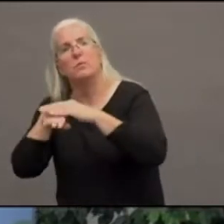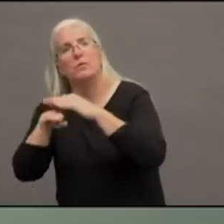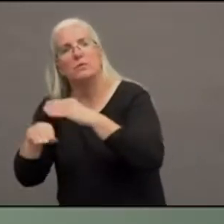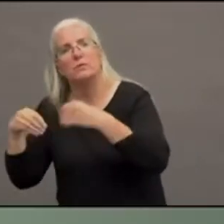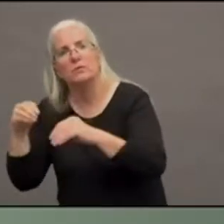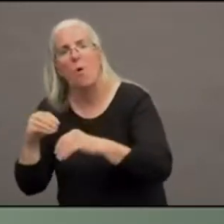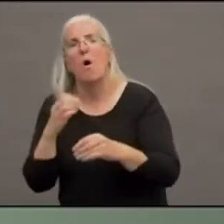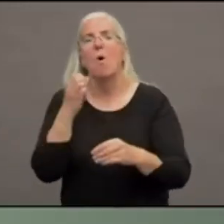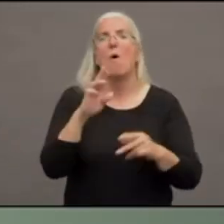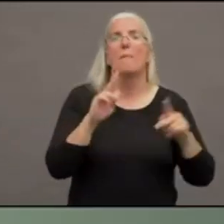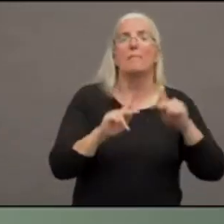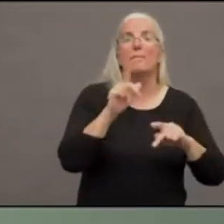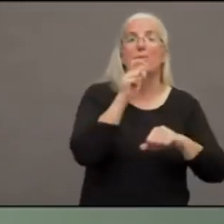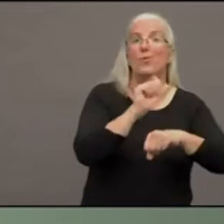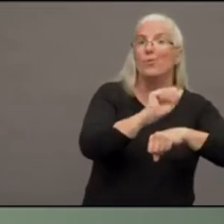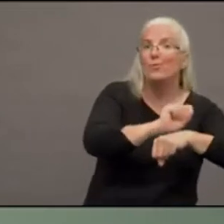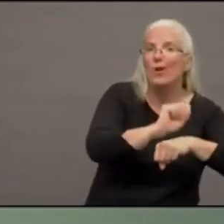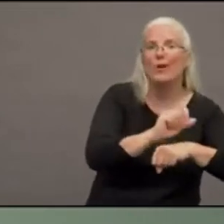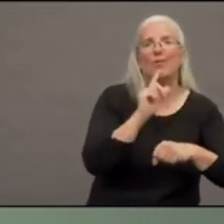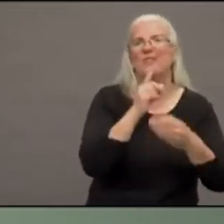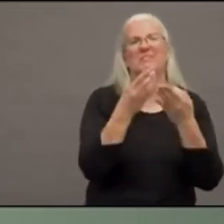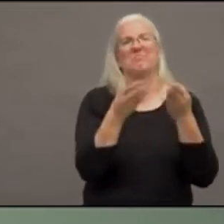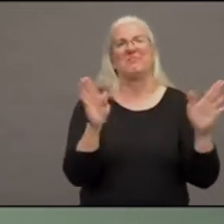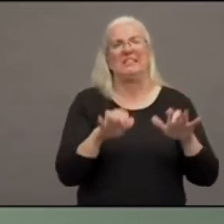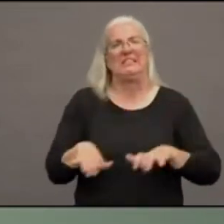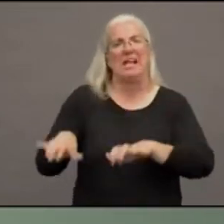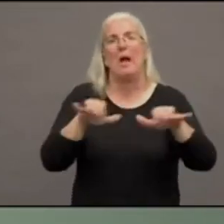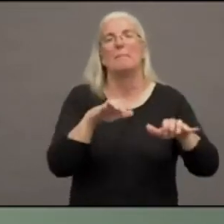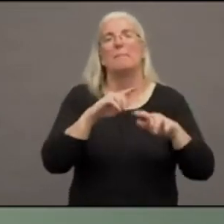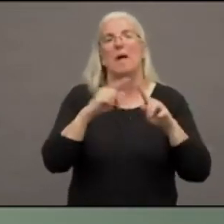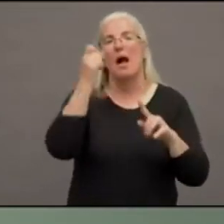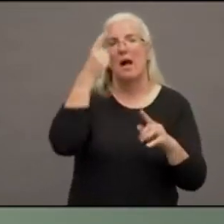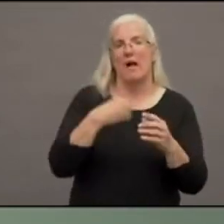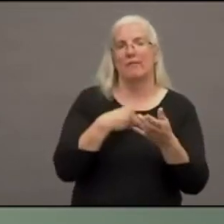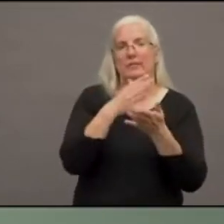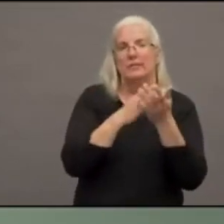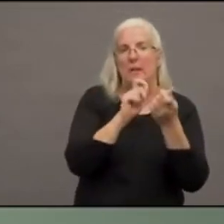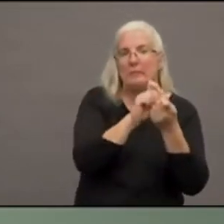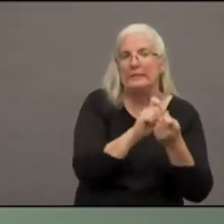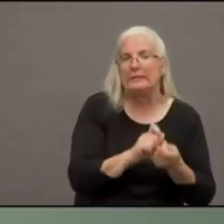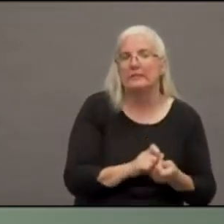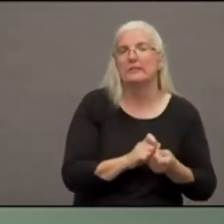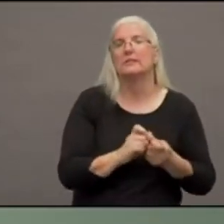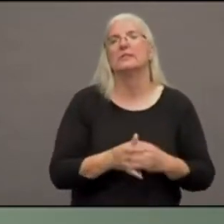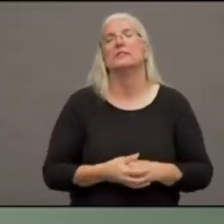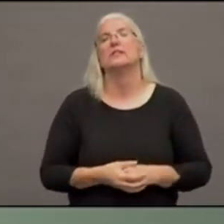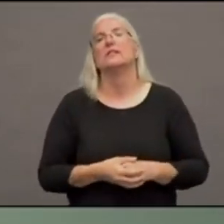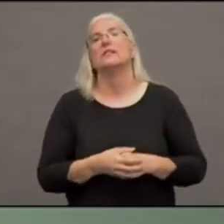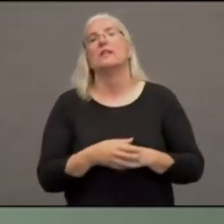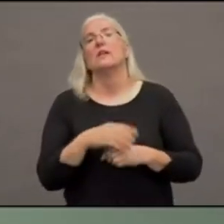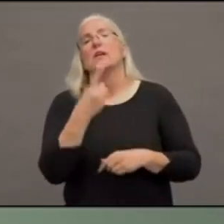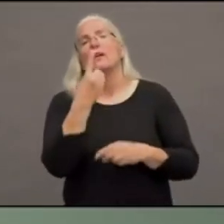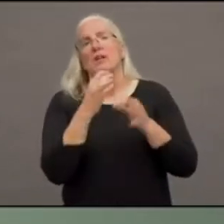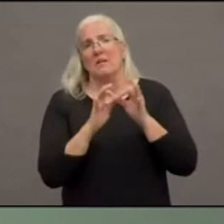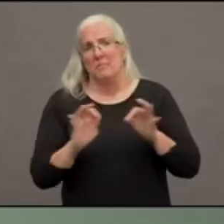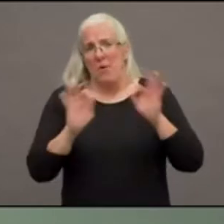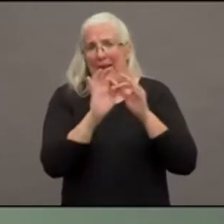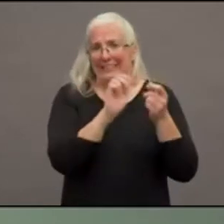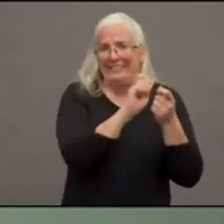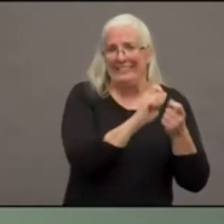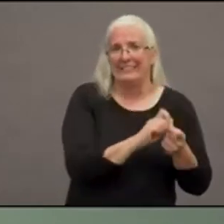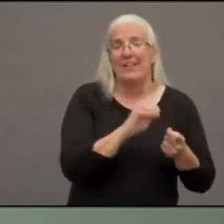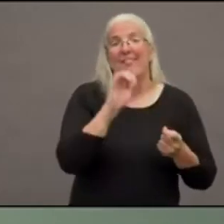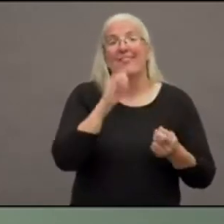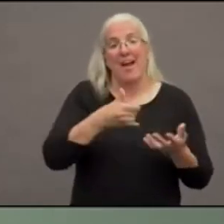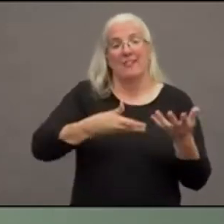with very few exceptions. One of those, and very, very important one, is the social distancing protocols